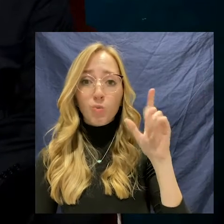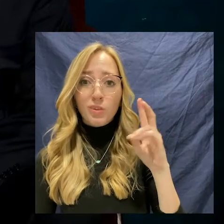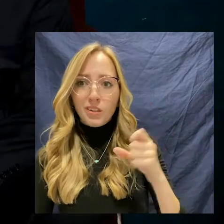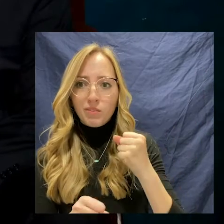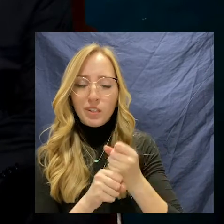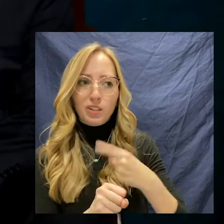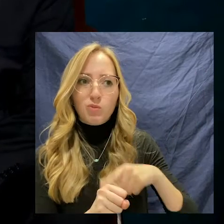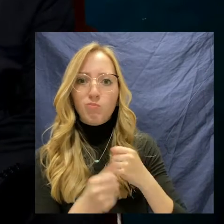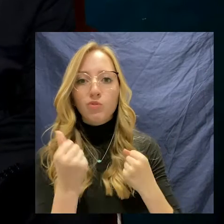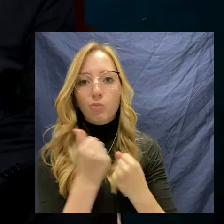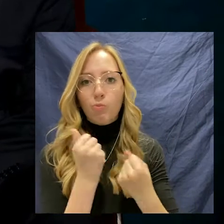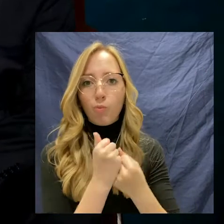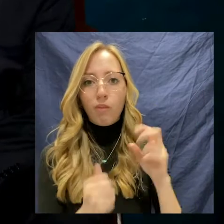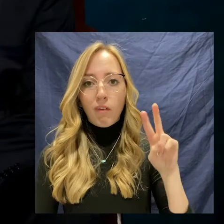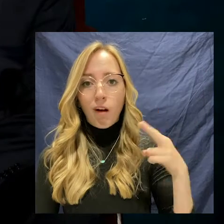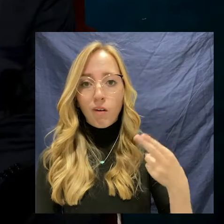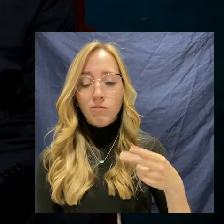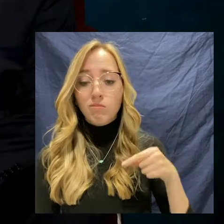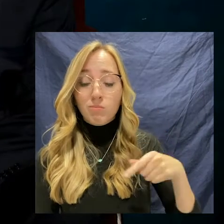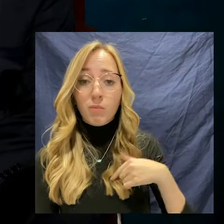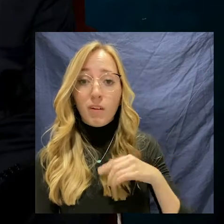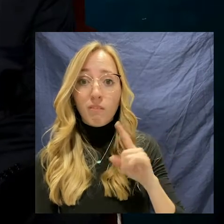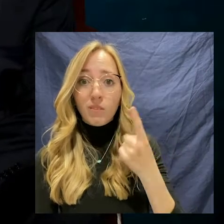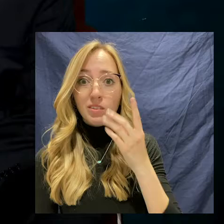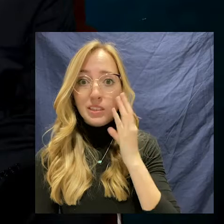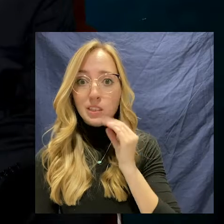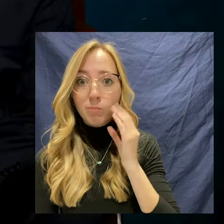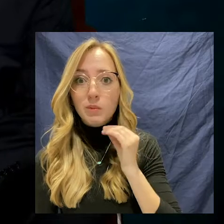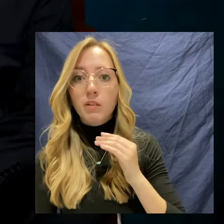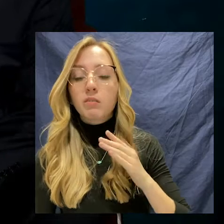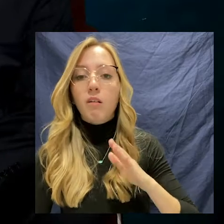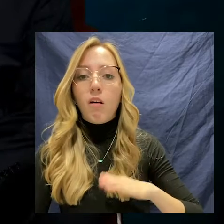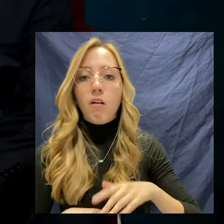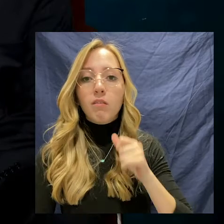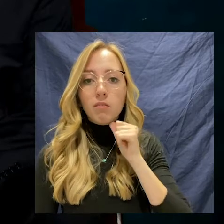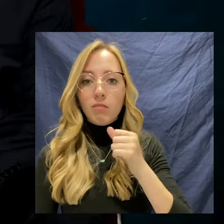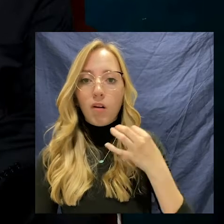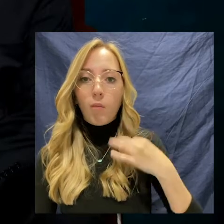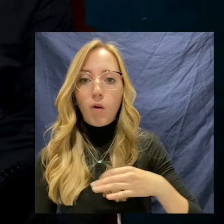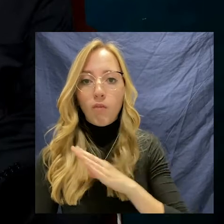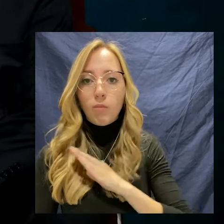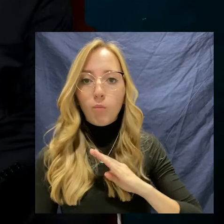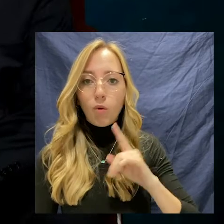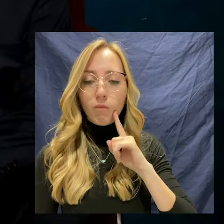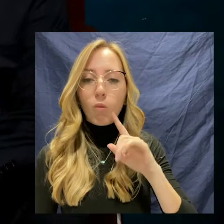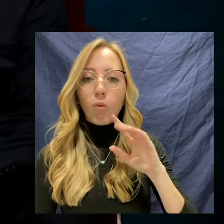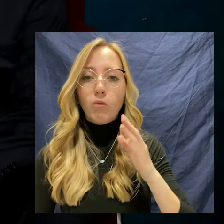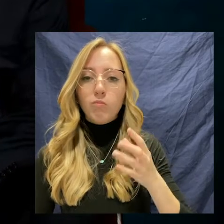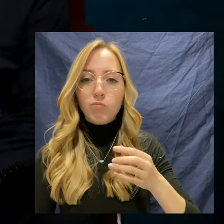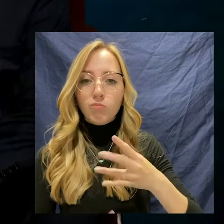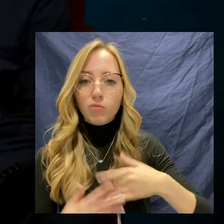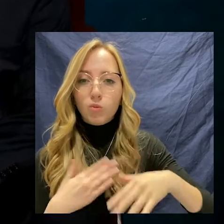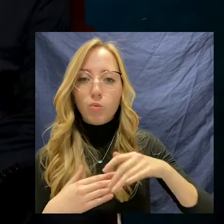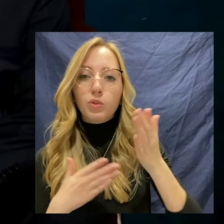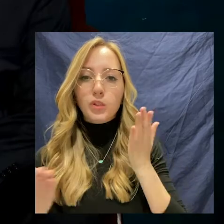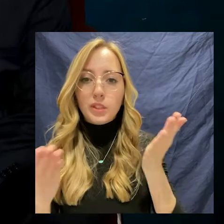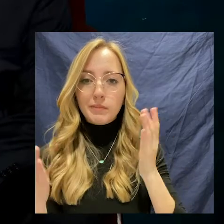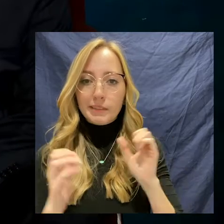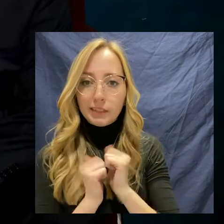one of my first experiences of serving on a not-for-profit board for a social services agency. From the very beginning, Joy lent